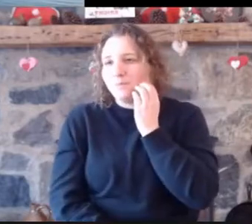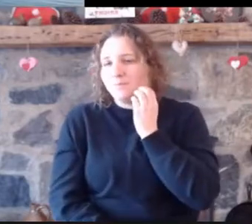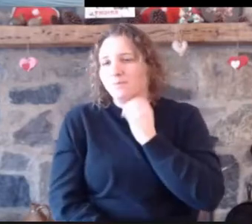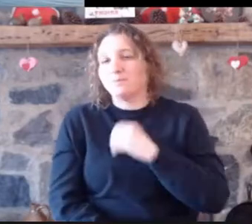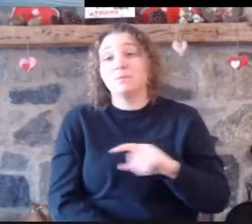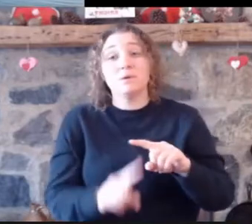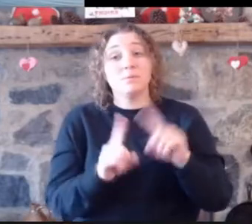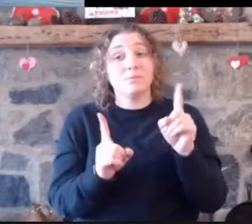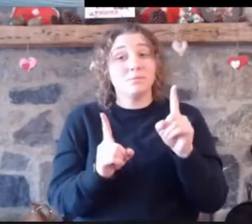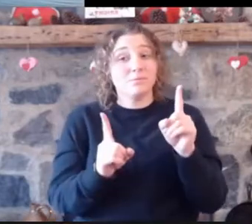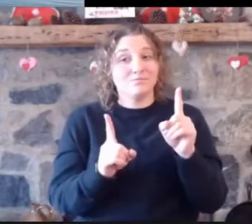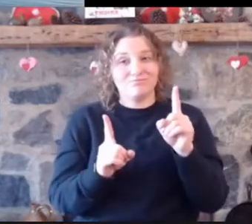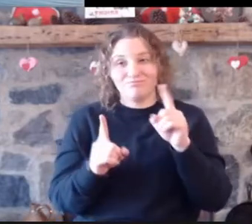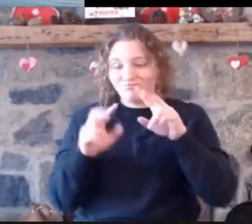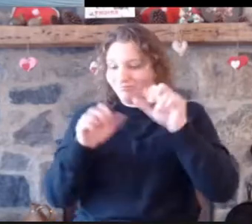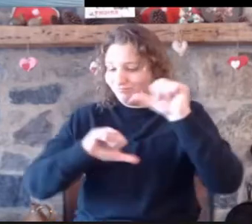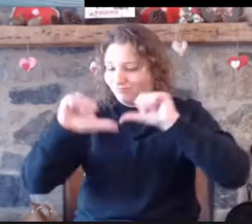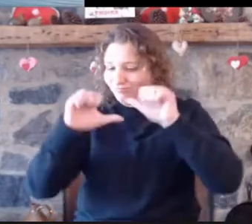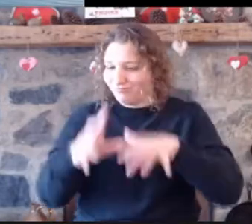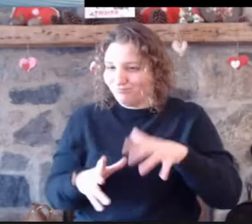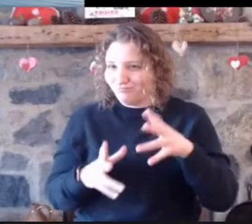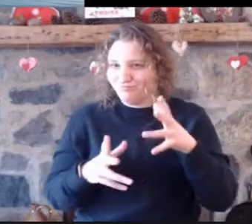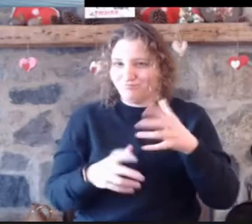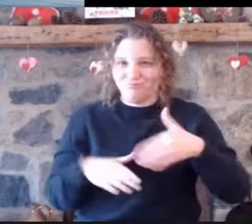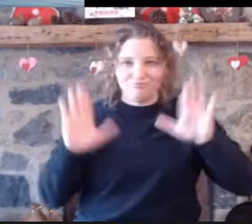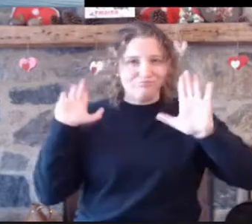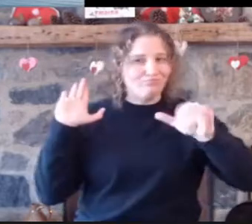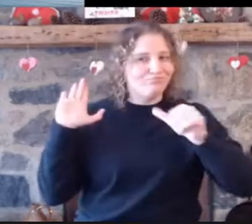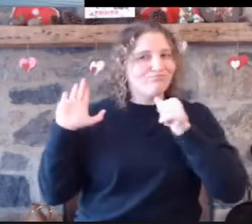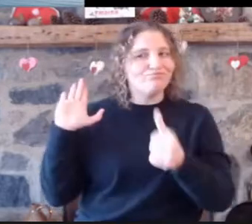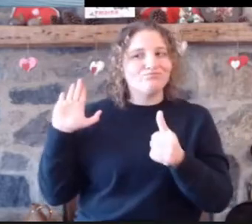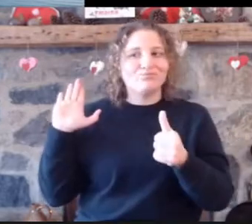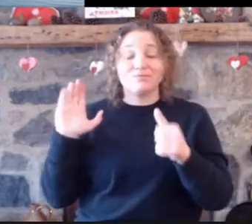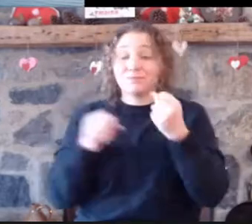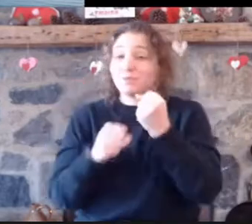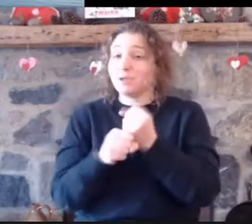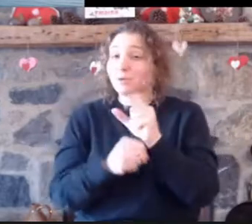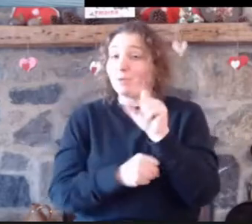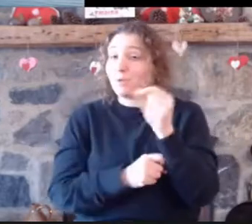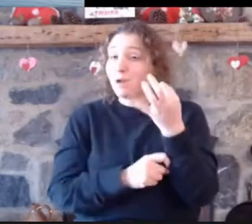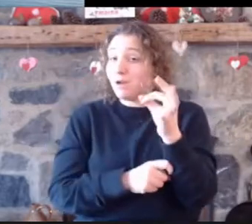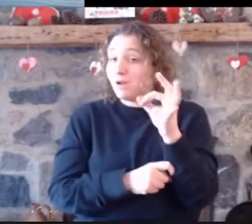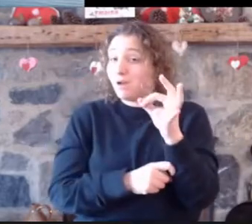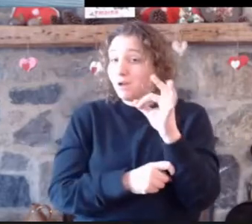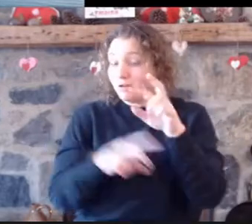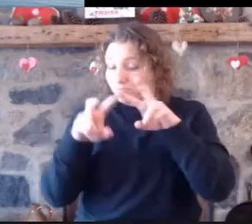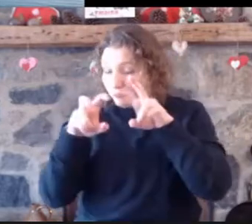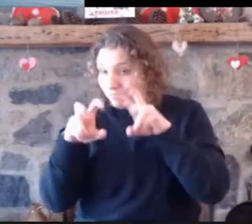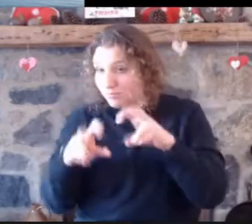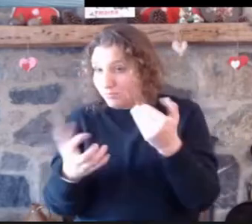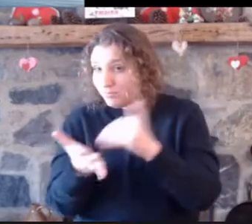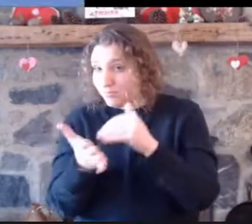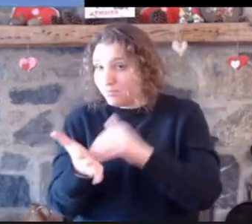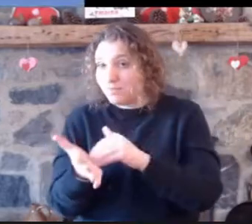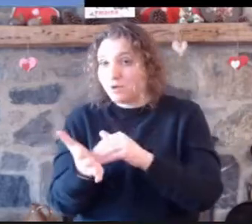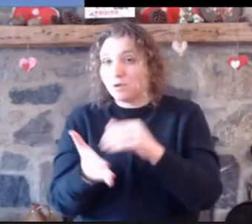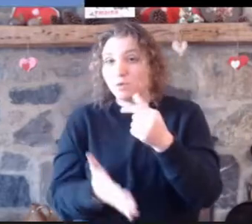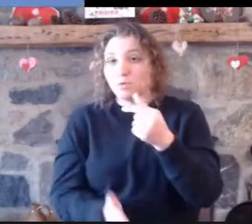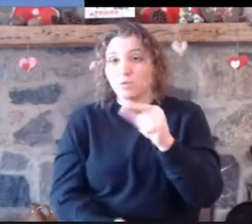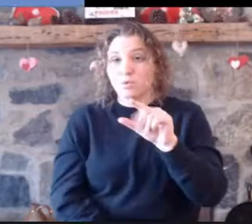But Dr. Widder is not deterred. In 2019, she relocates her search to the Gulf of